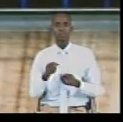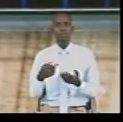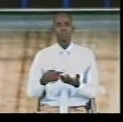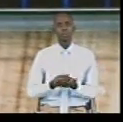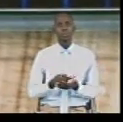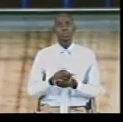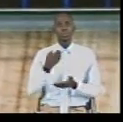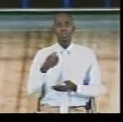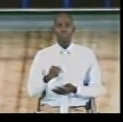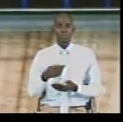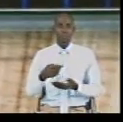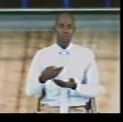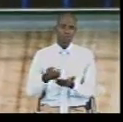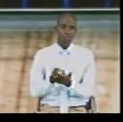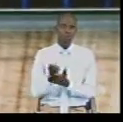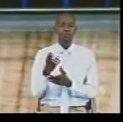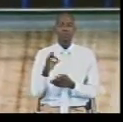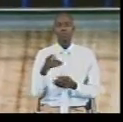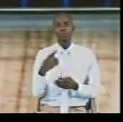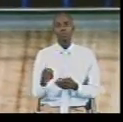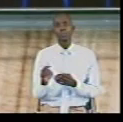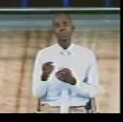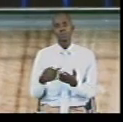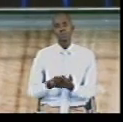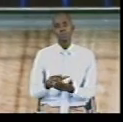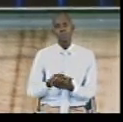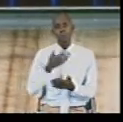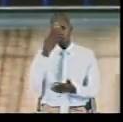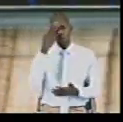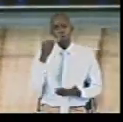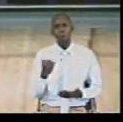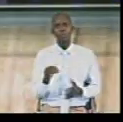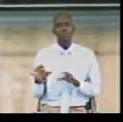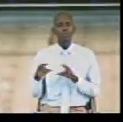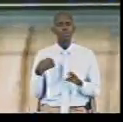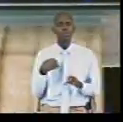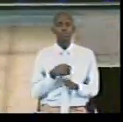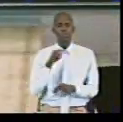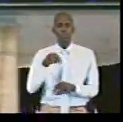of the gospel. Why do we have to preserve the truth